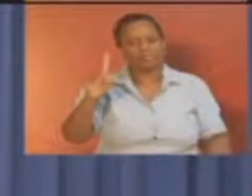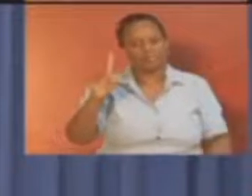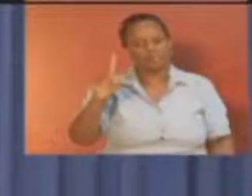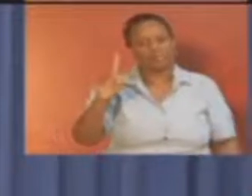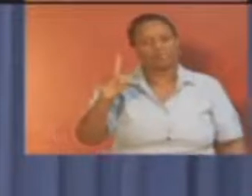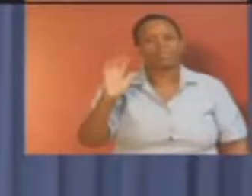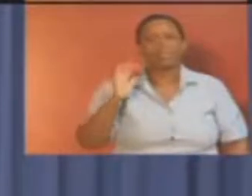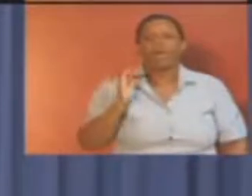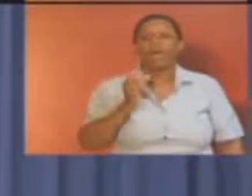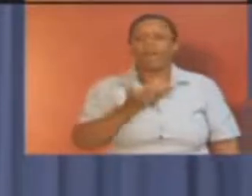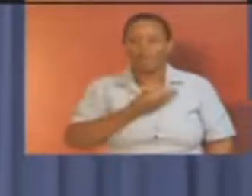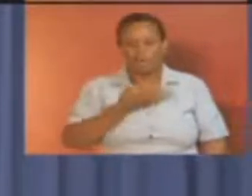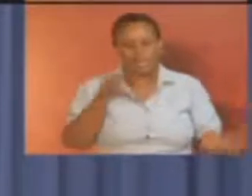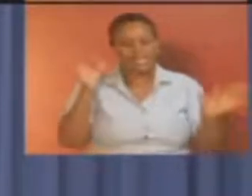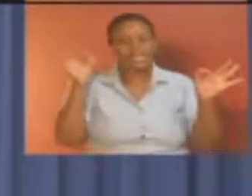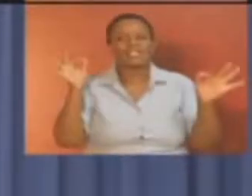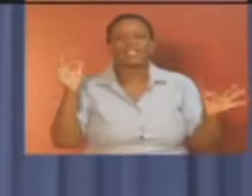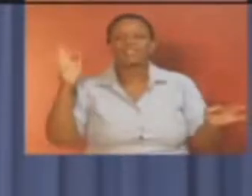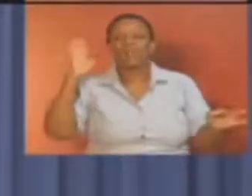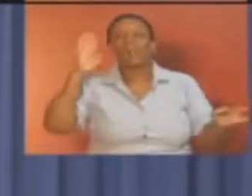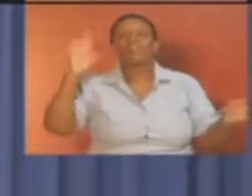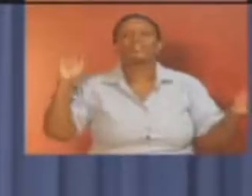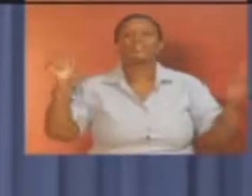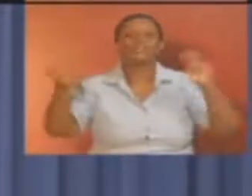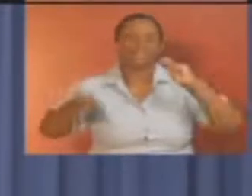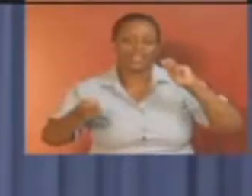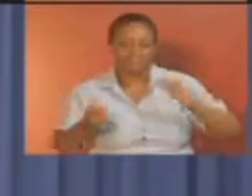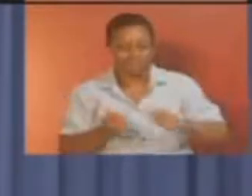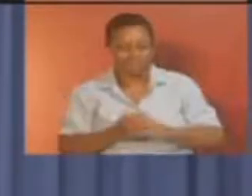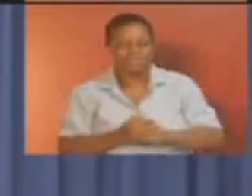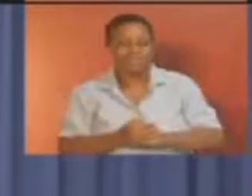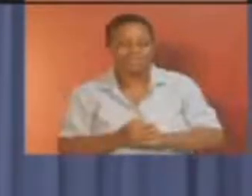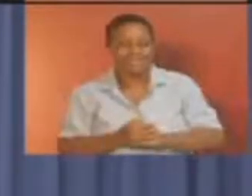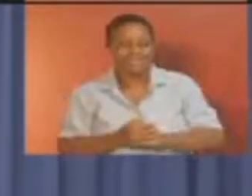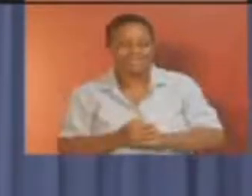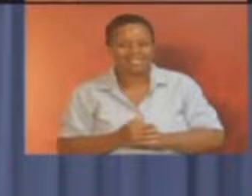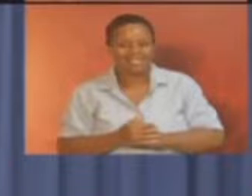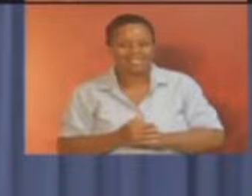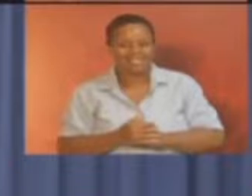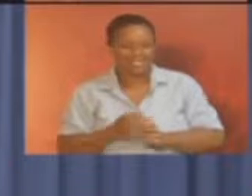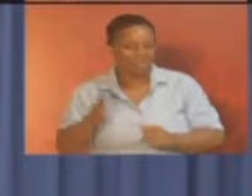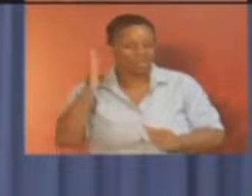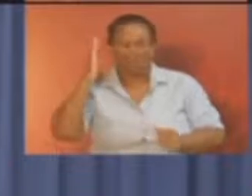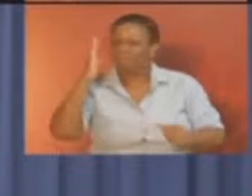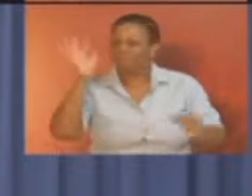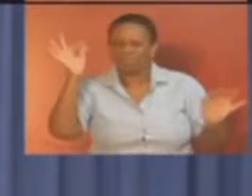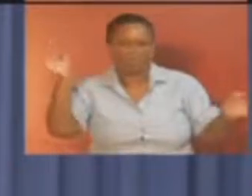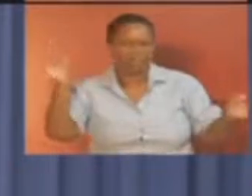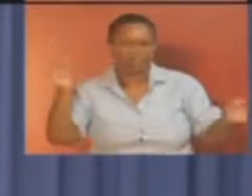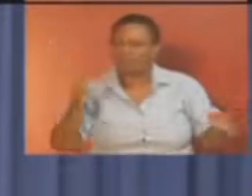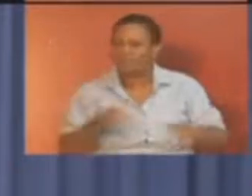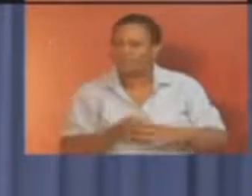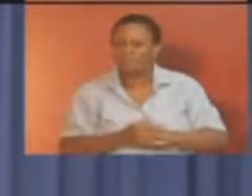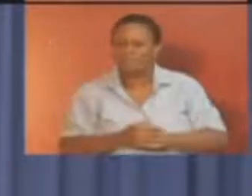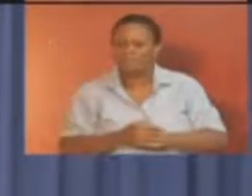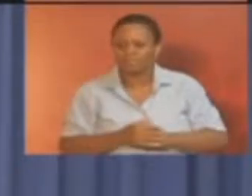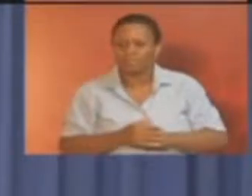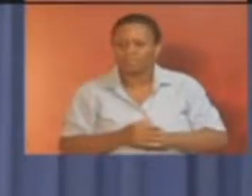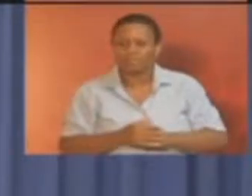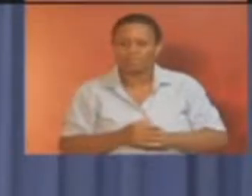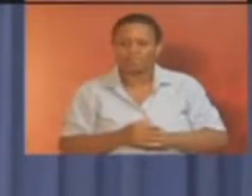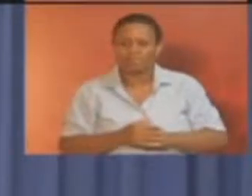have to intervene again, we will. But we are certainly not going to be lobbied into creating a zone of